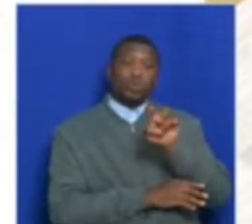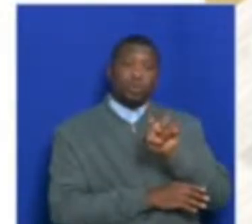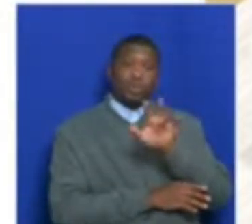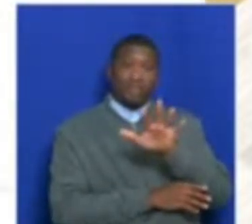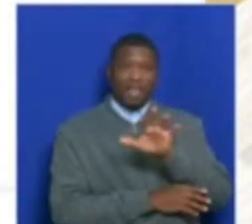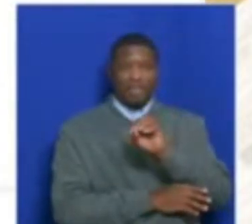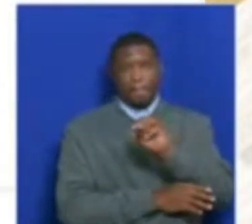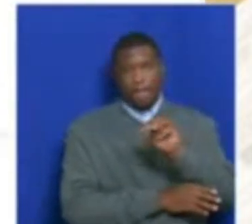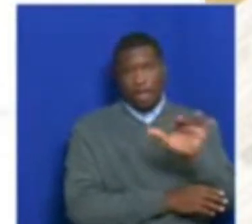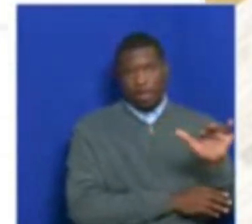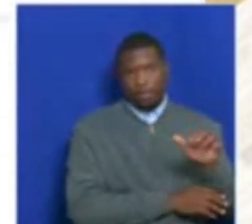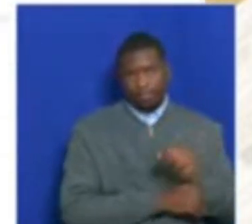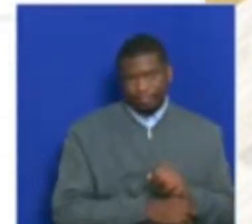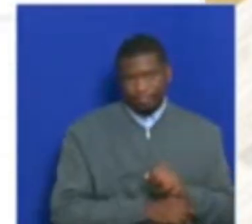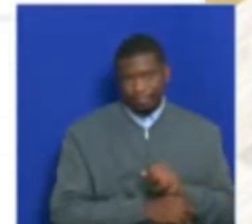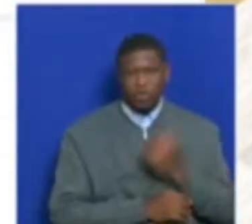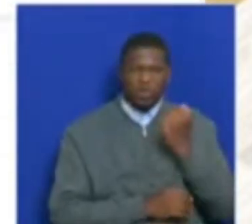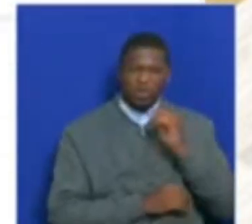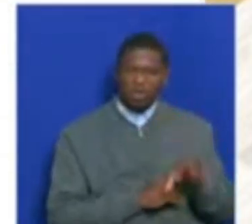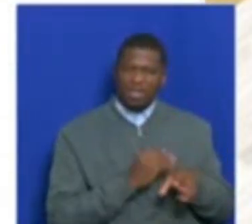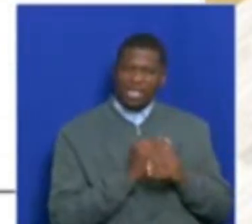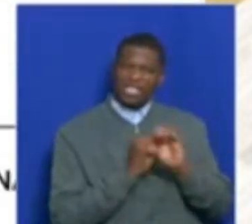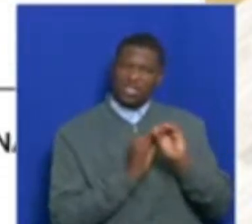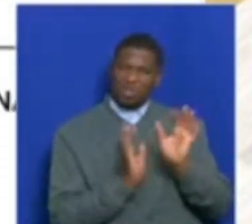a zero to... Yes, we add a zero to...